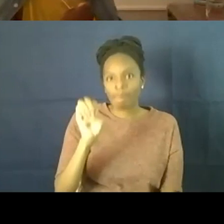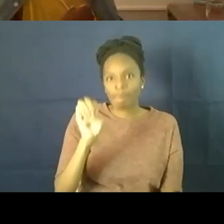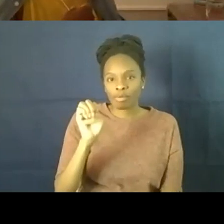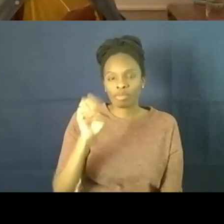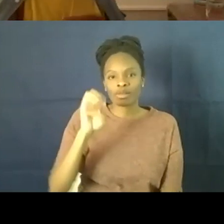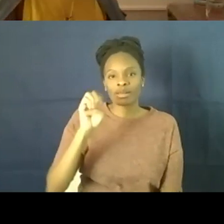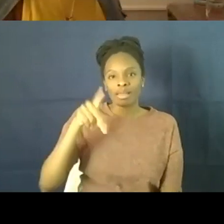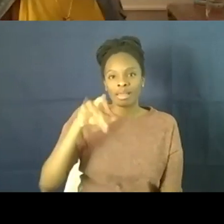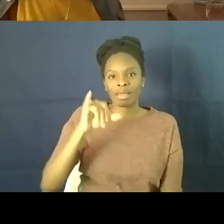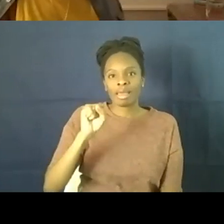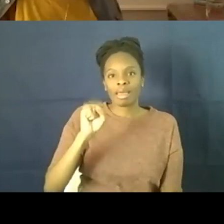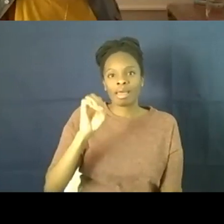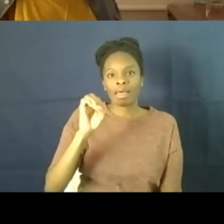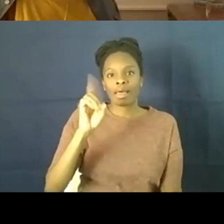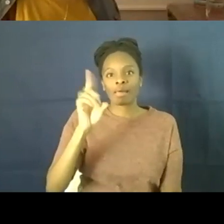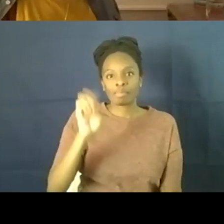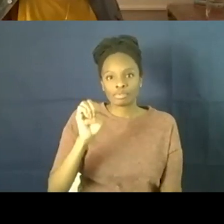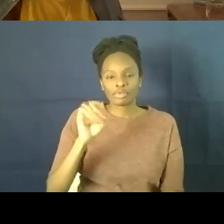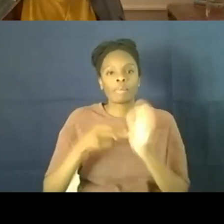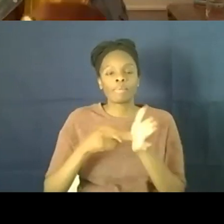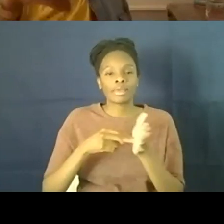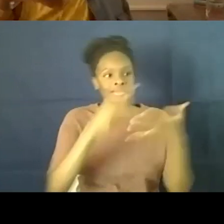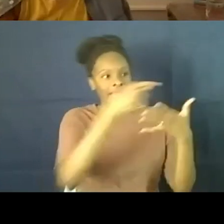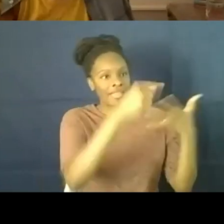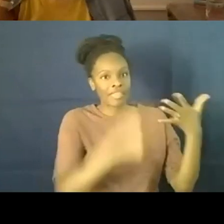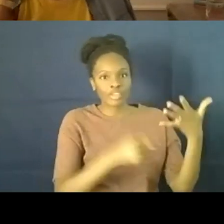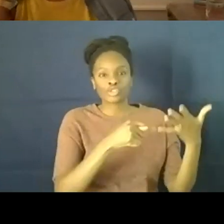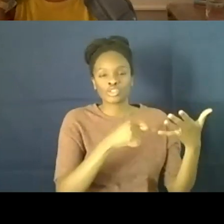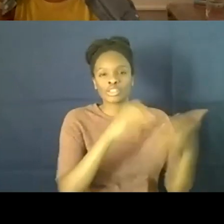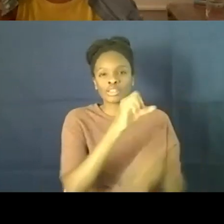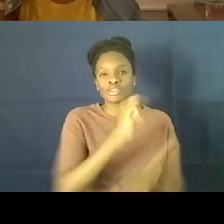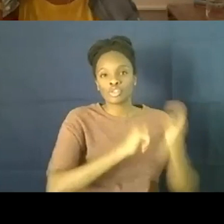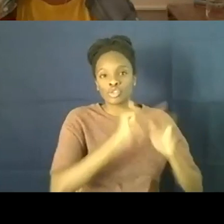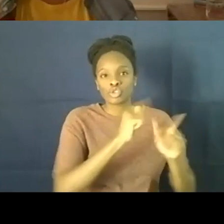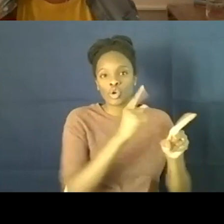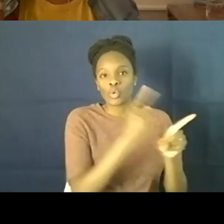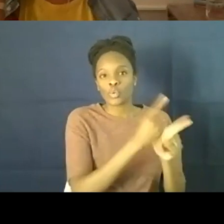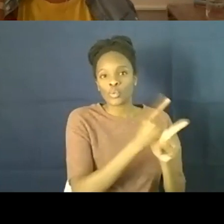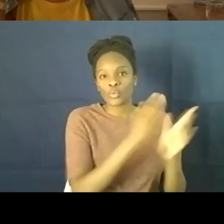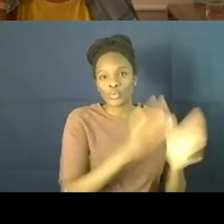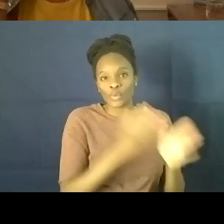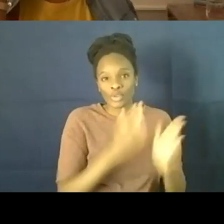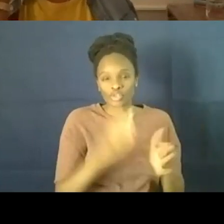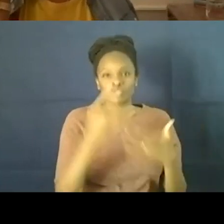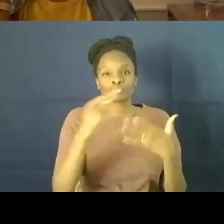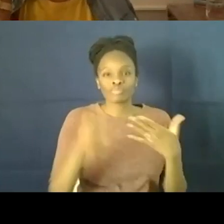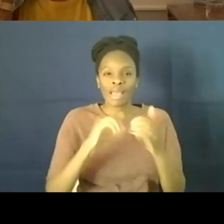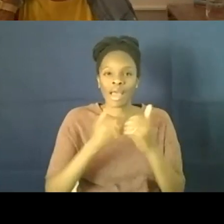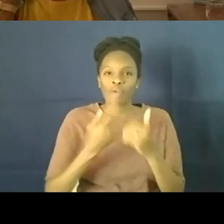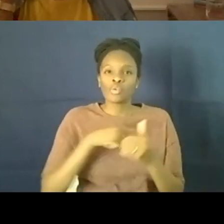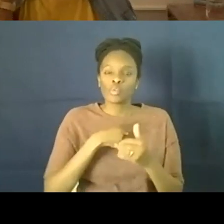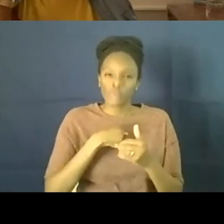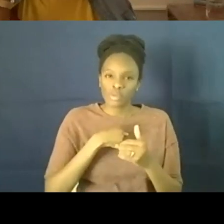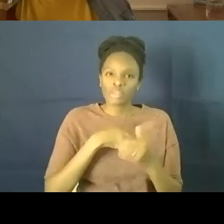know, these are the series regulars. These are the sets. This is basically all the stuff we pay for anyway. How do we shoot an episode